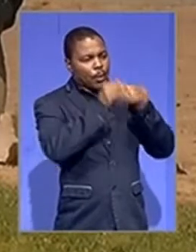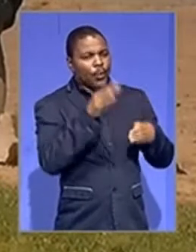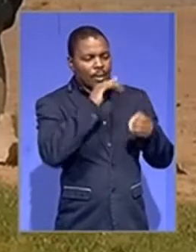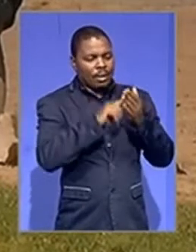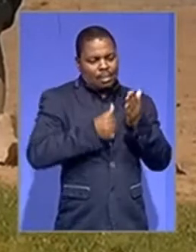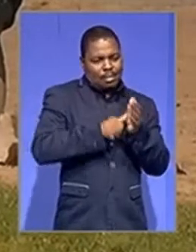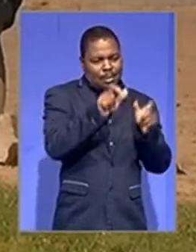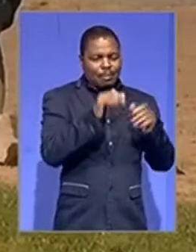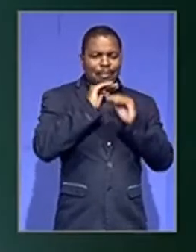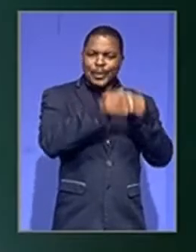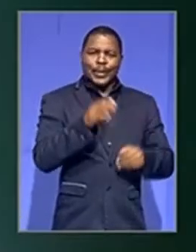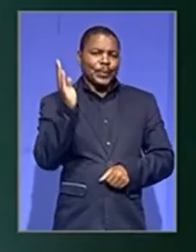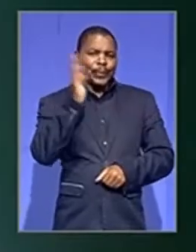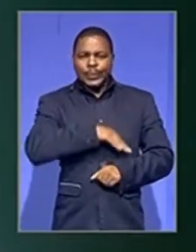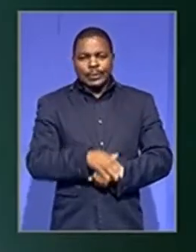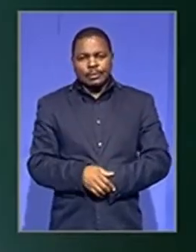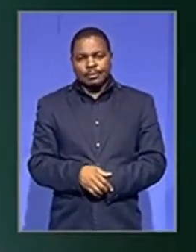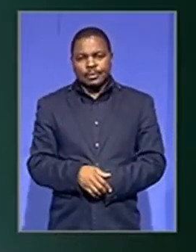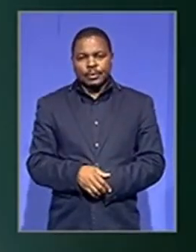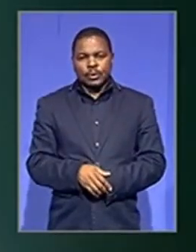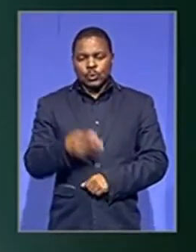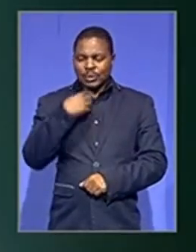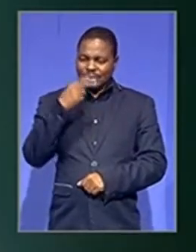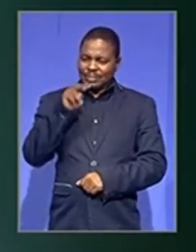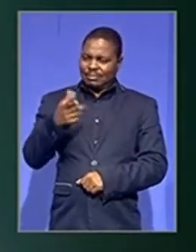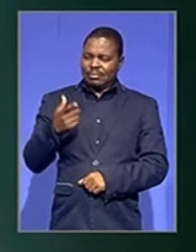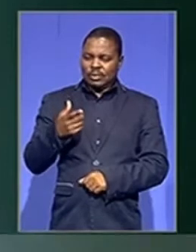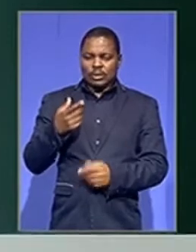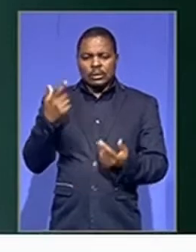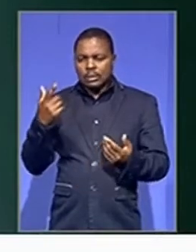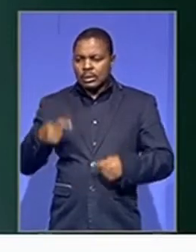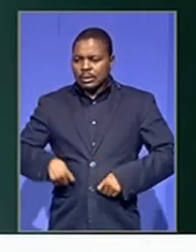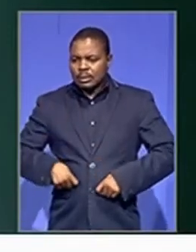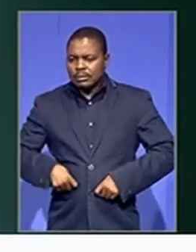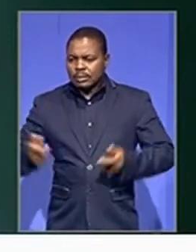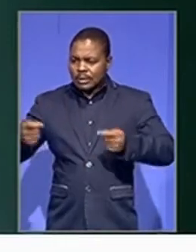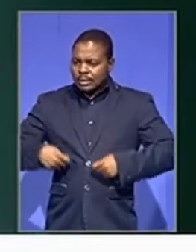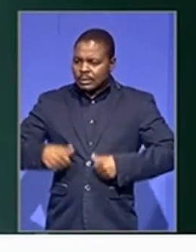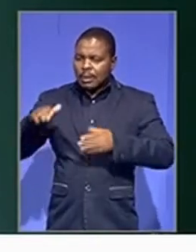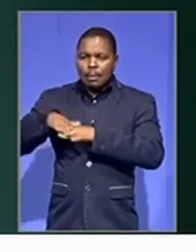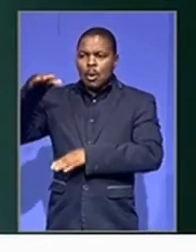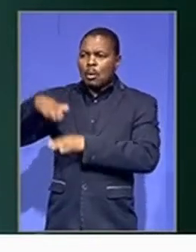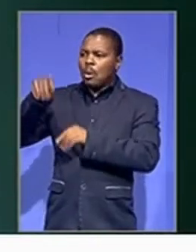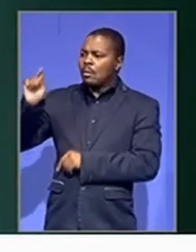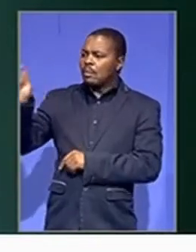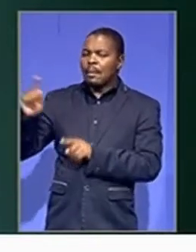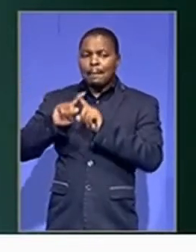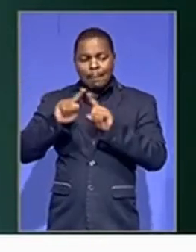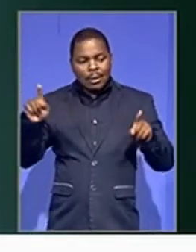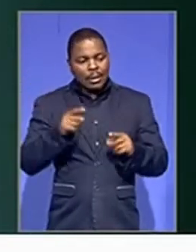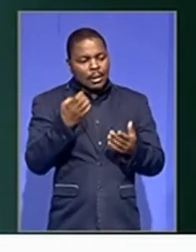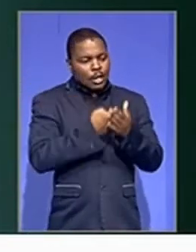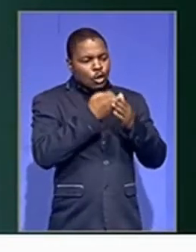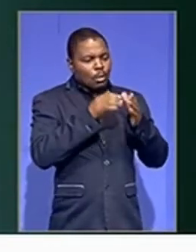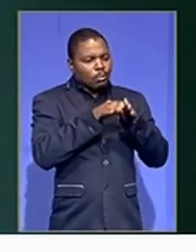tša mphiwa fela. We have seen relatively consistent increases in expenditure, but not concomitant increases in